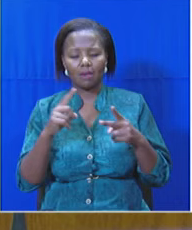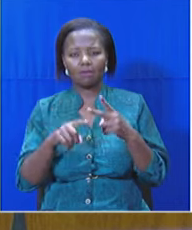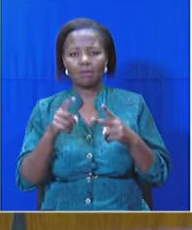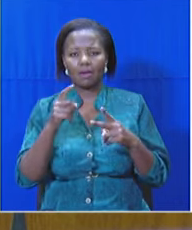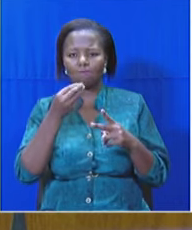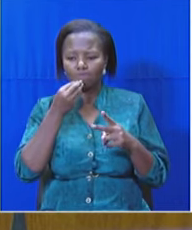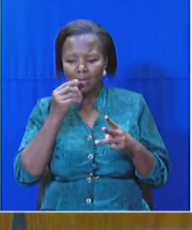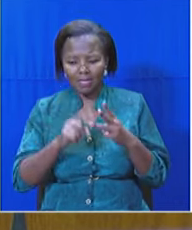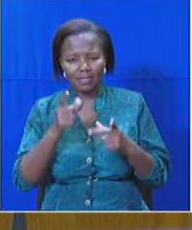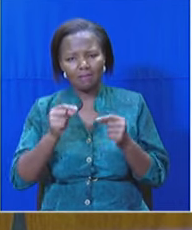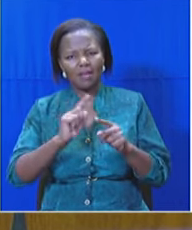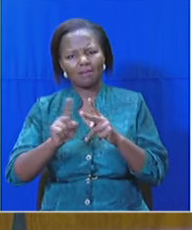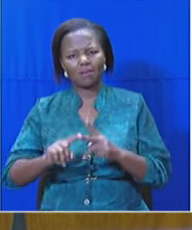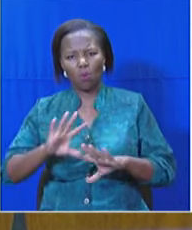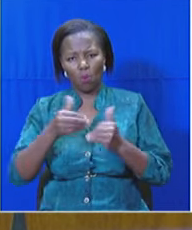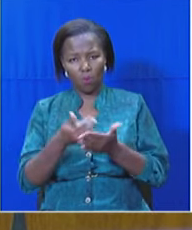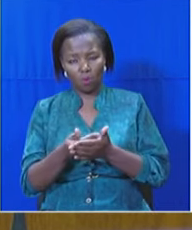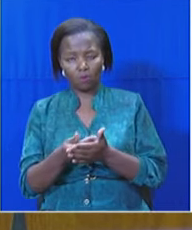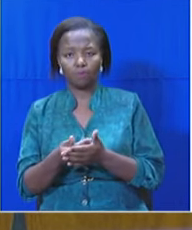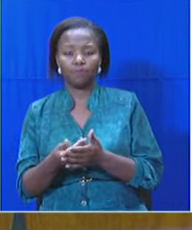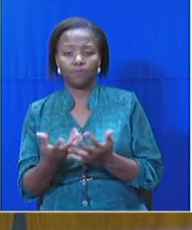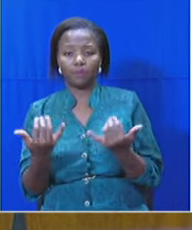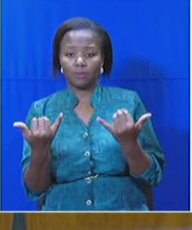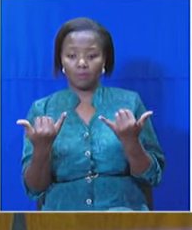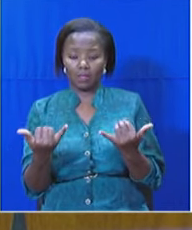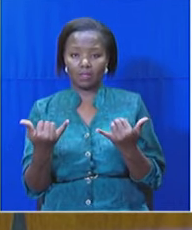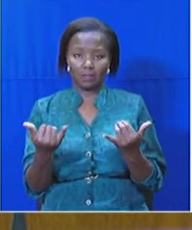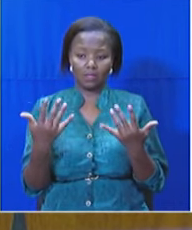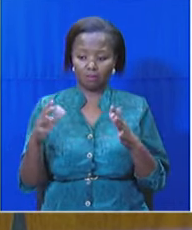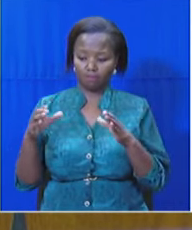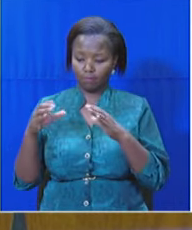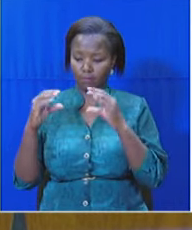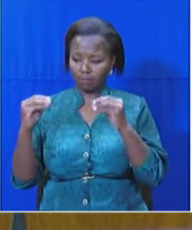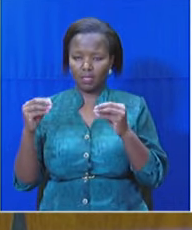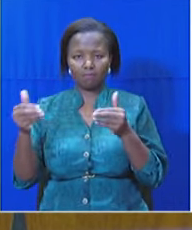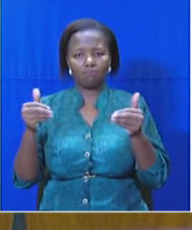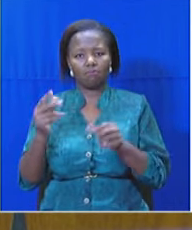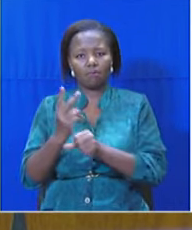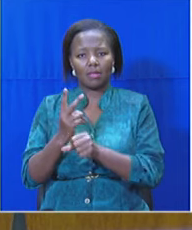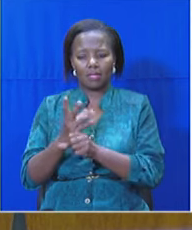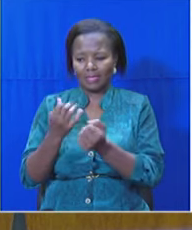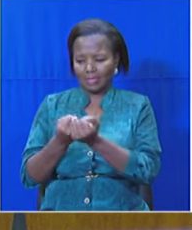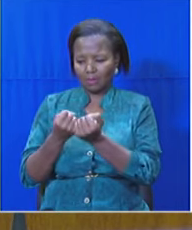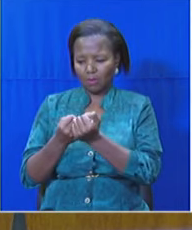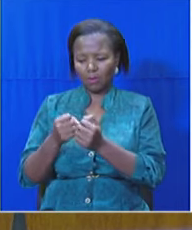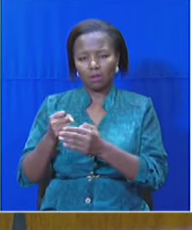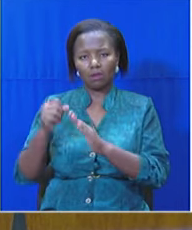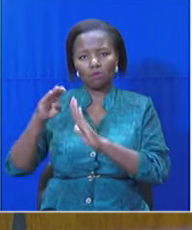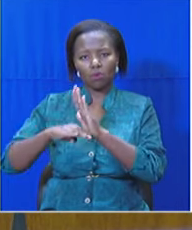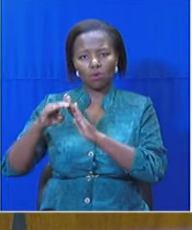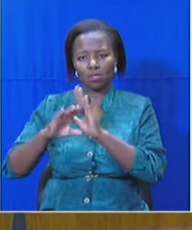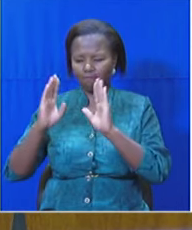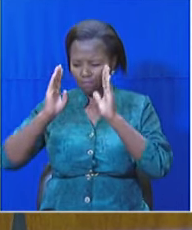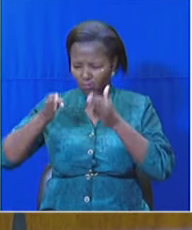others. We have also reorganized our industry and enterprise to support programs focusing on certain key